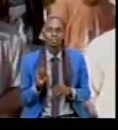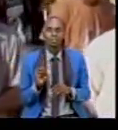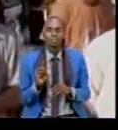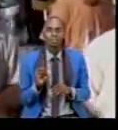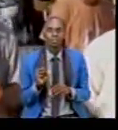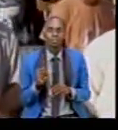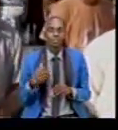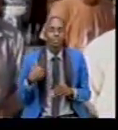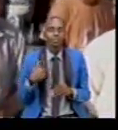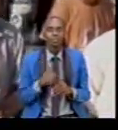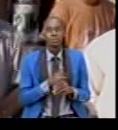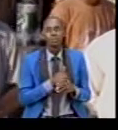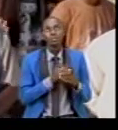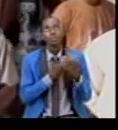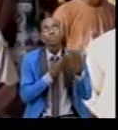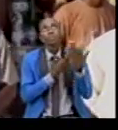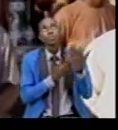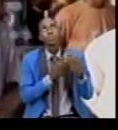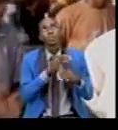on you.